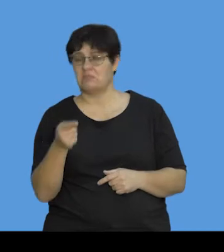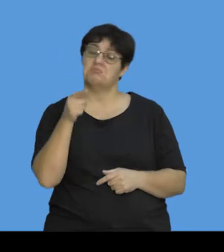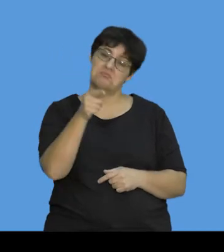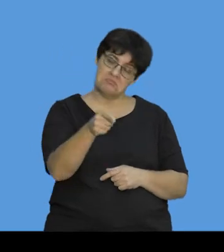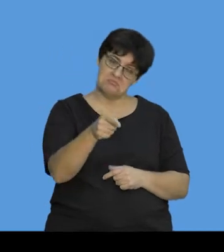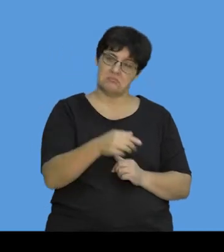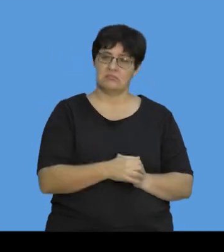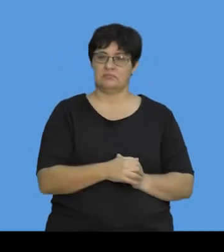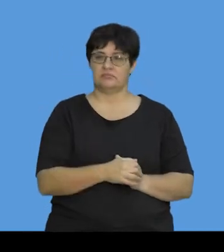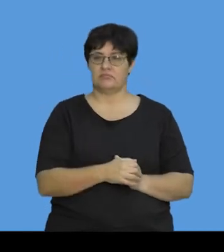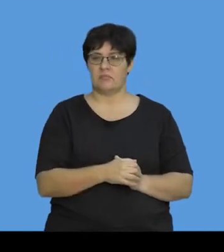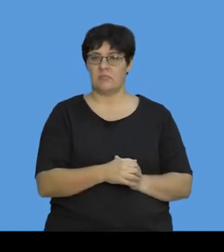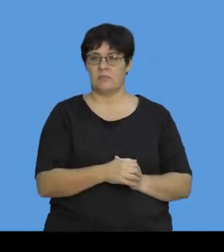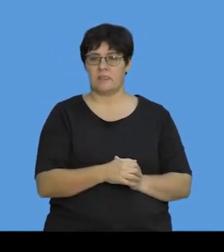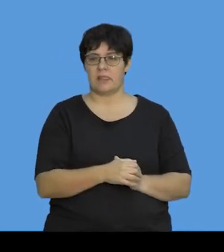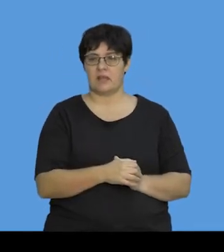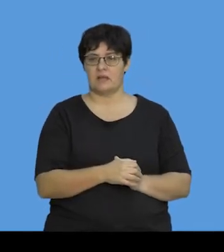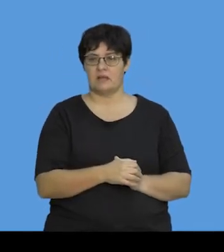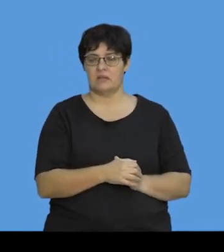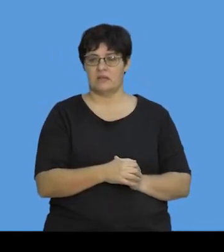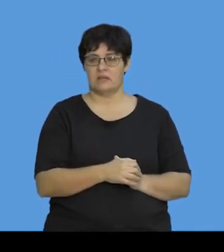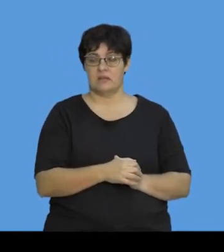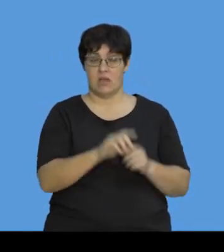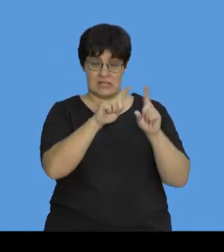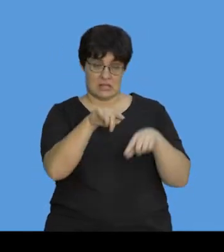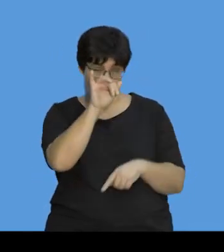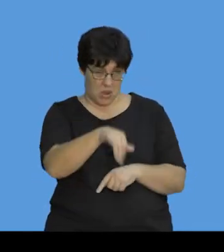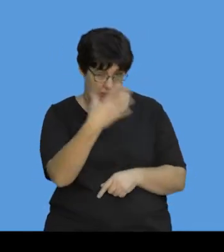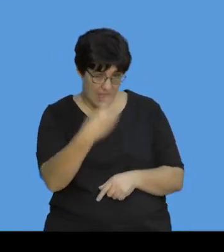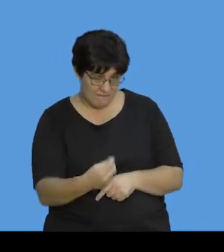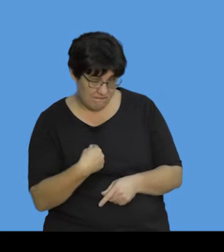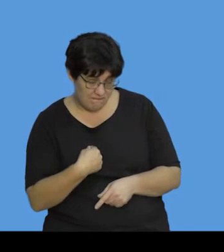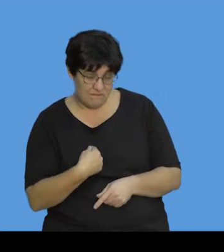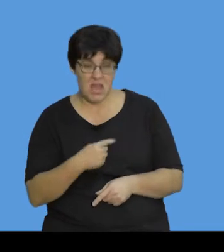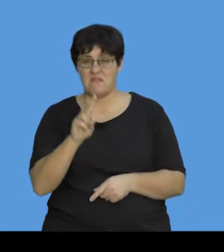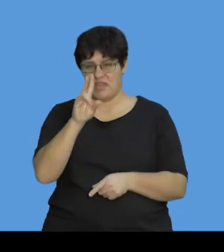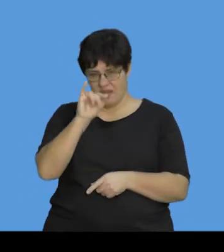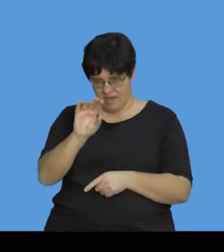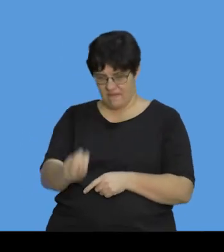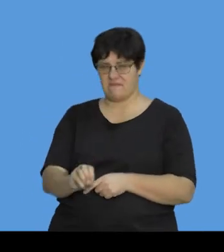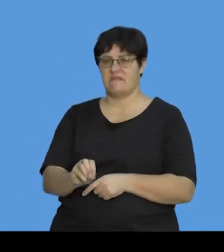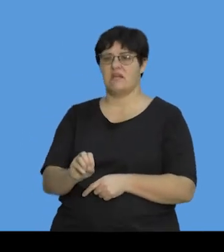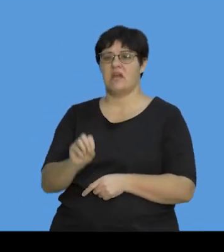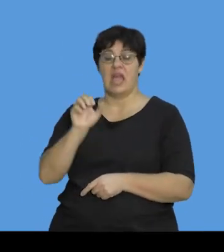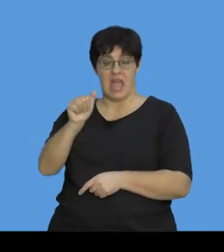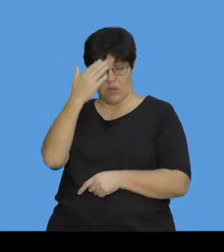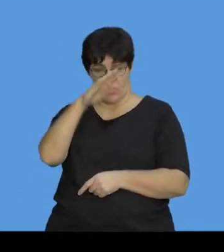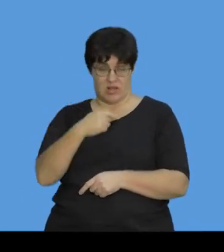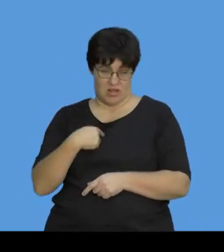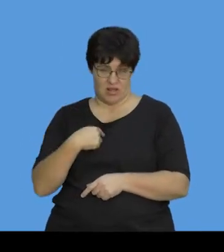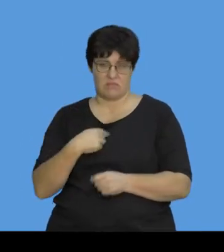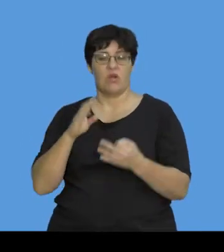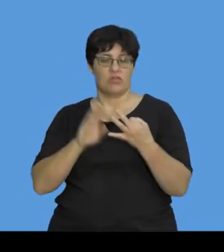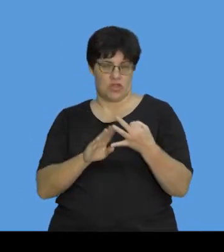come down to this one and go, well, do I know delta y? I know vi, I know a. I can use the